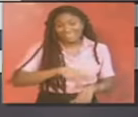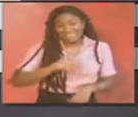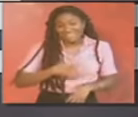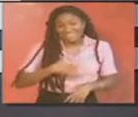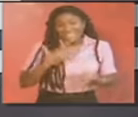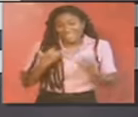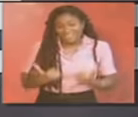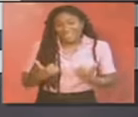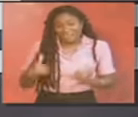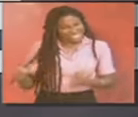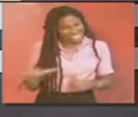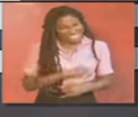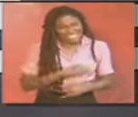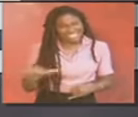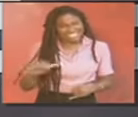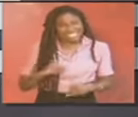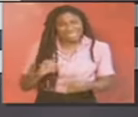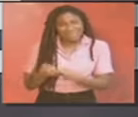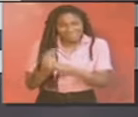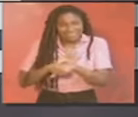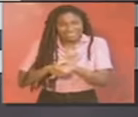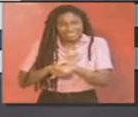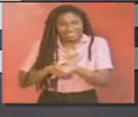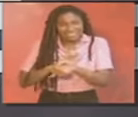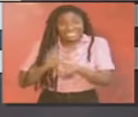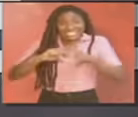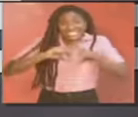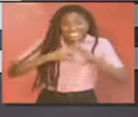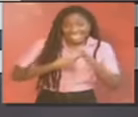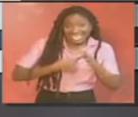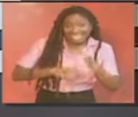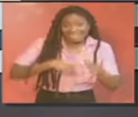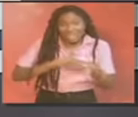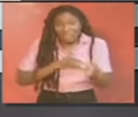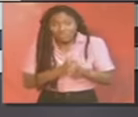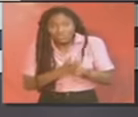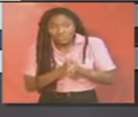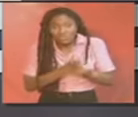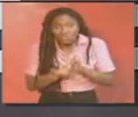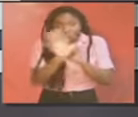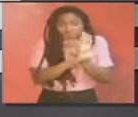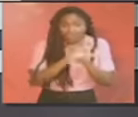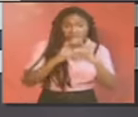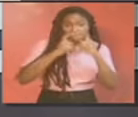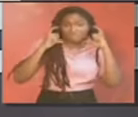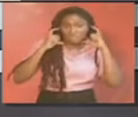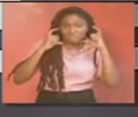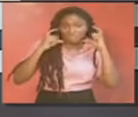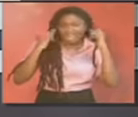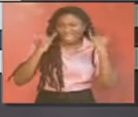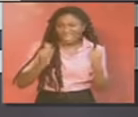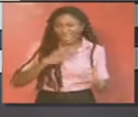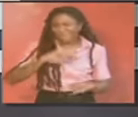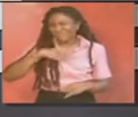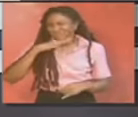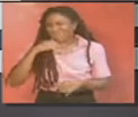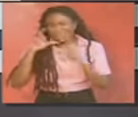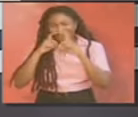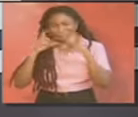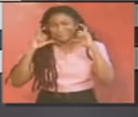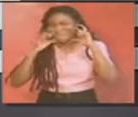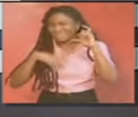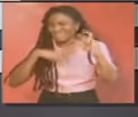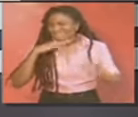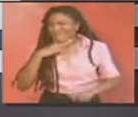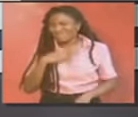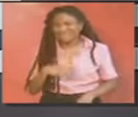the moment with this pandemic. We might be feeling tired of having to wear a mask, having to be alert and mindful